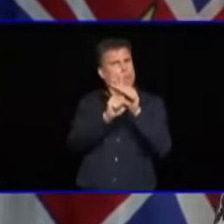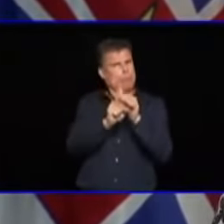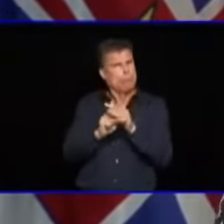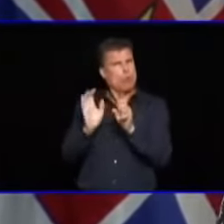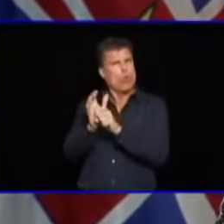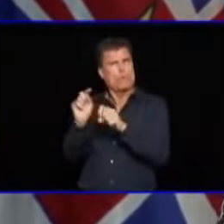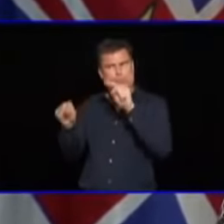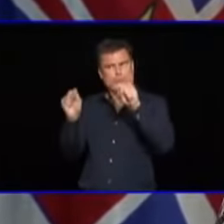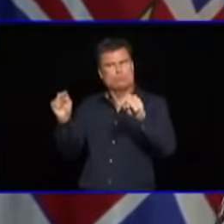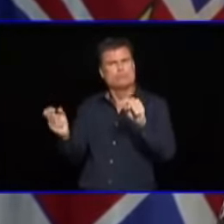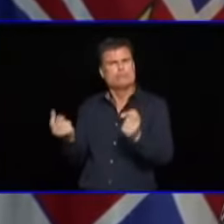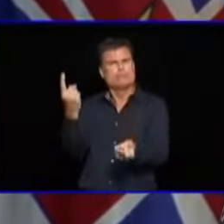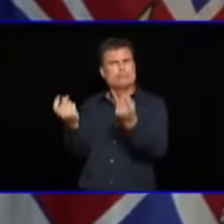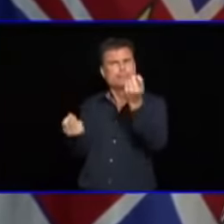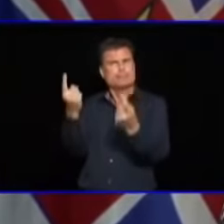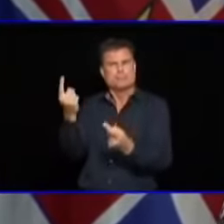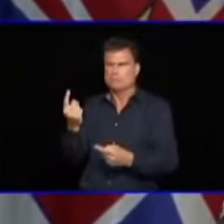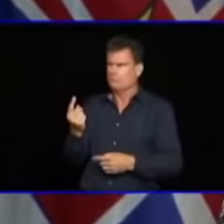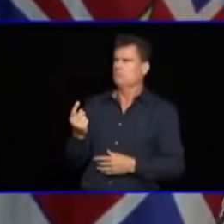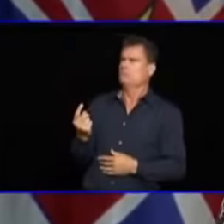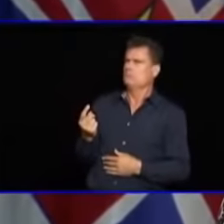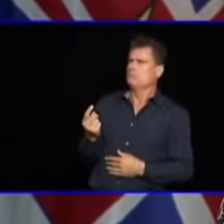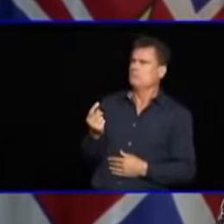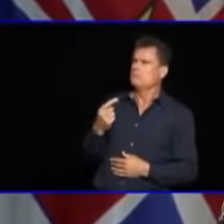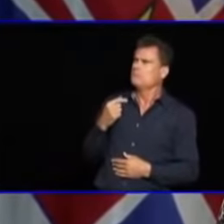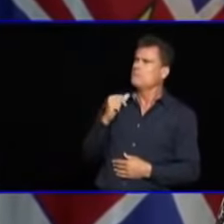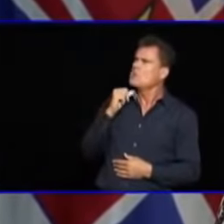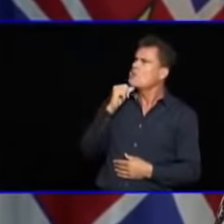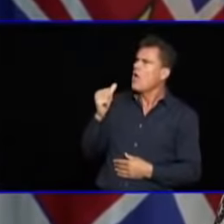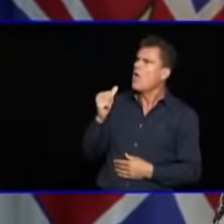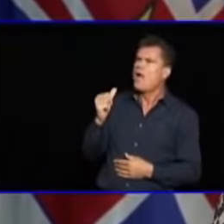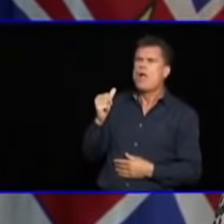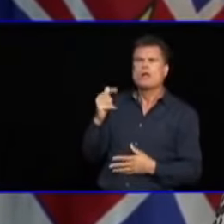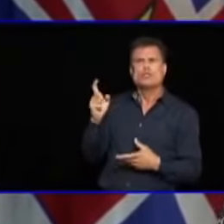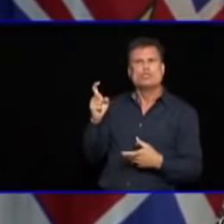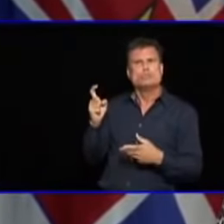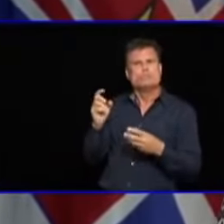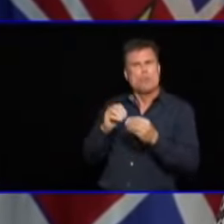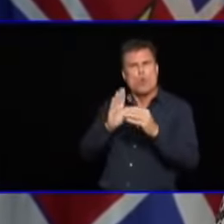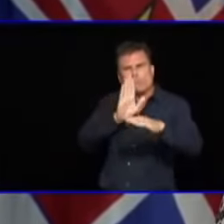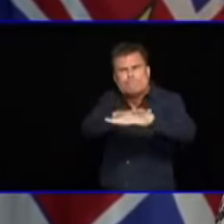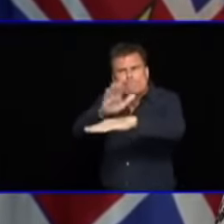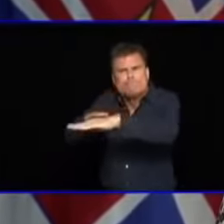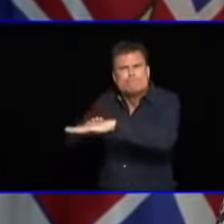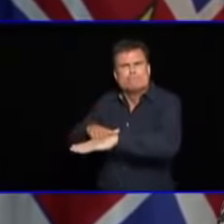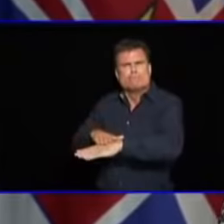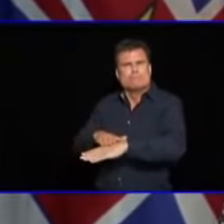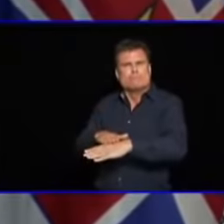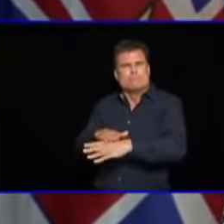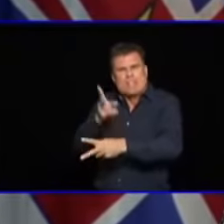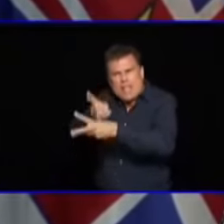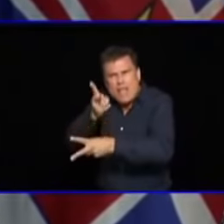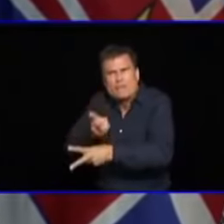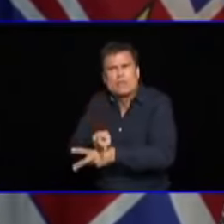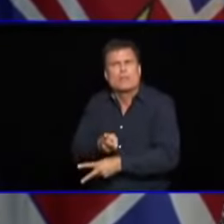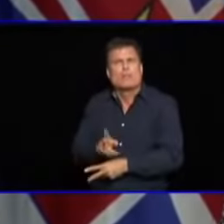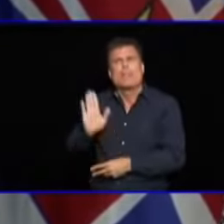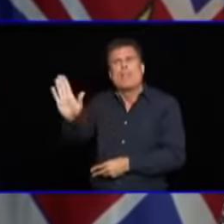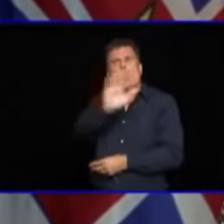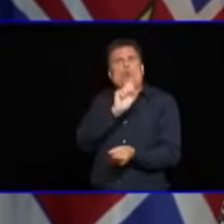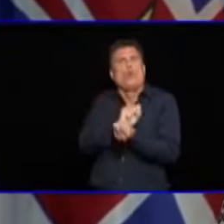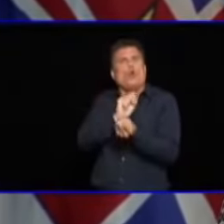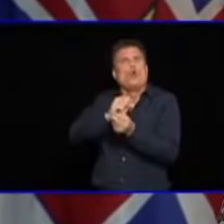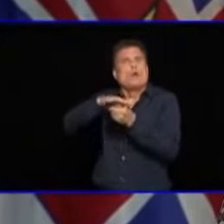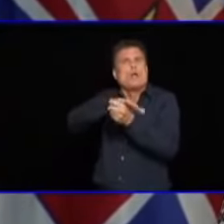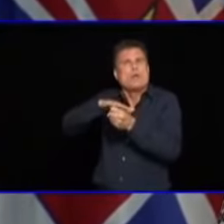workplace as well. So how come there hasn't been as much of a focus on preventing spread in the workplace? And if that continues to be